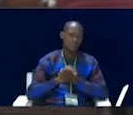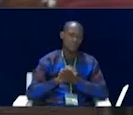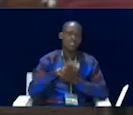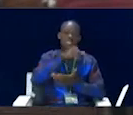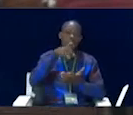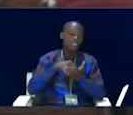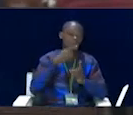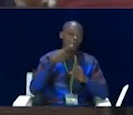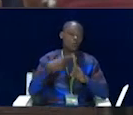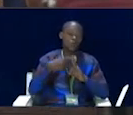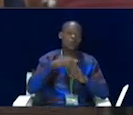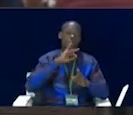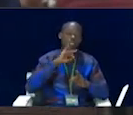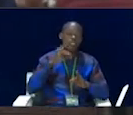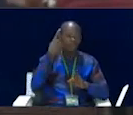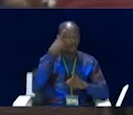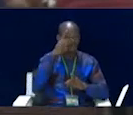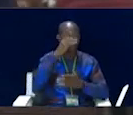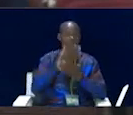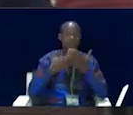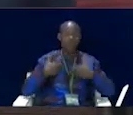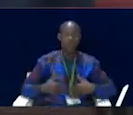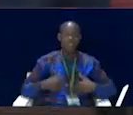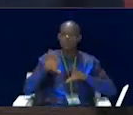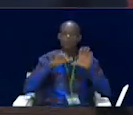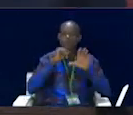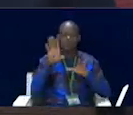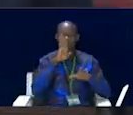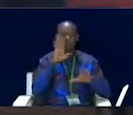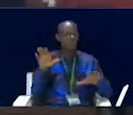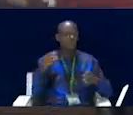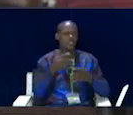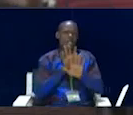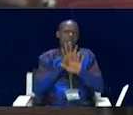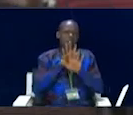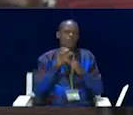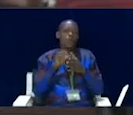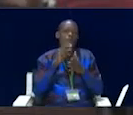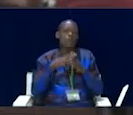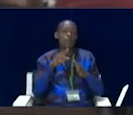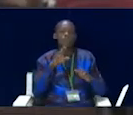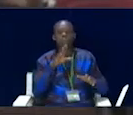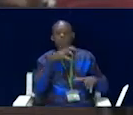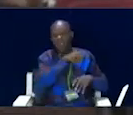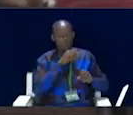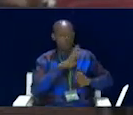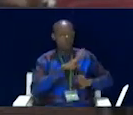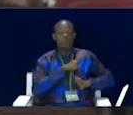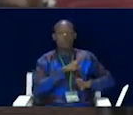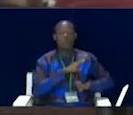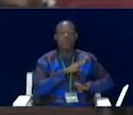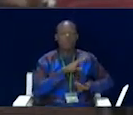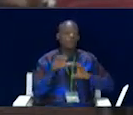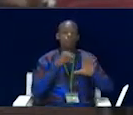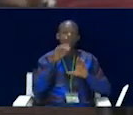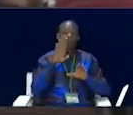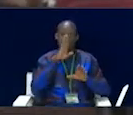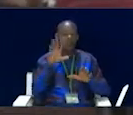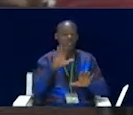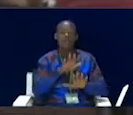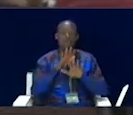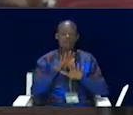8. It says, do not be afraid or discouraged. It says, do not be afraid or